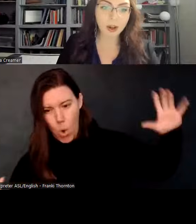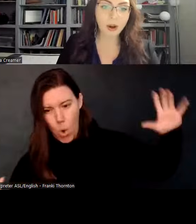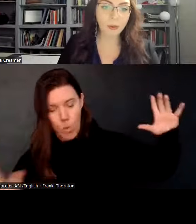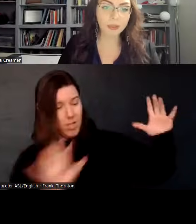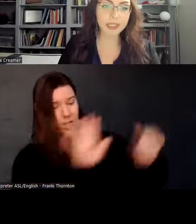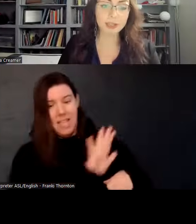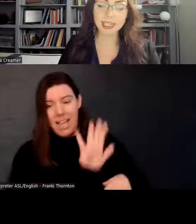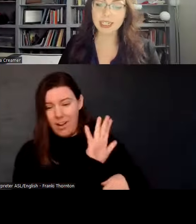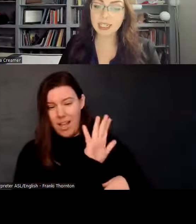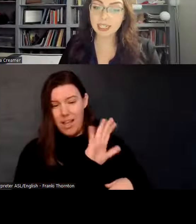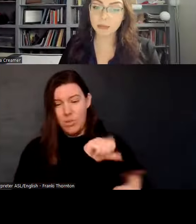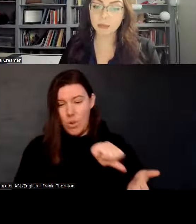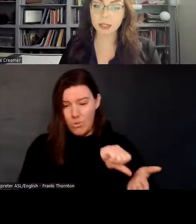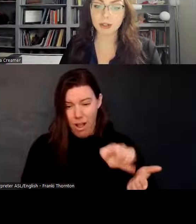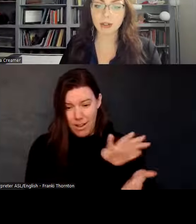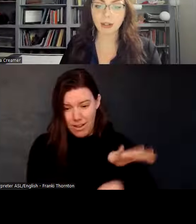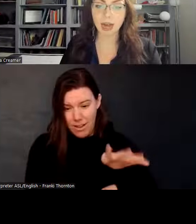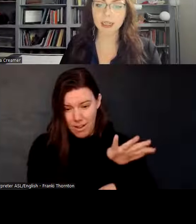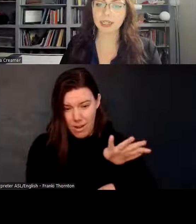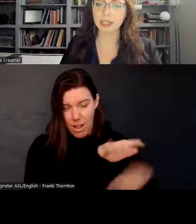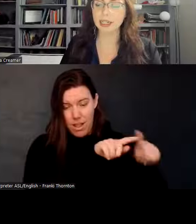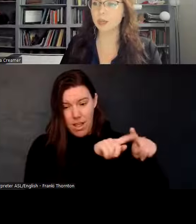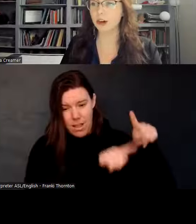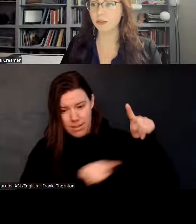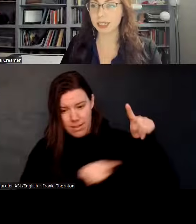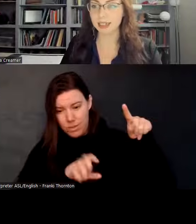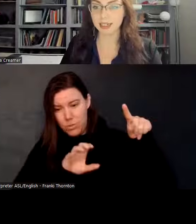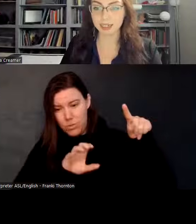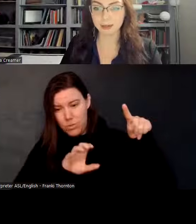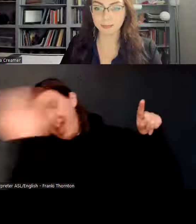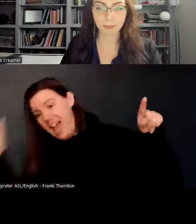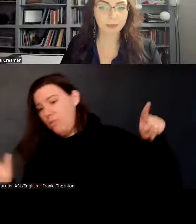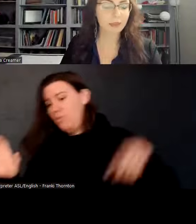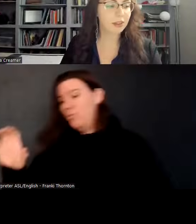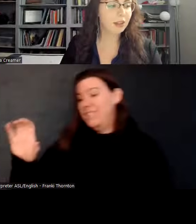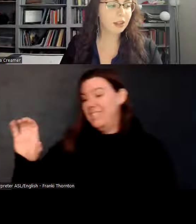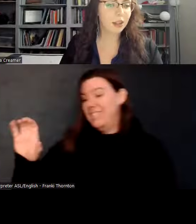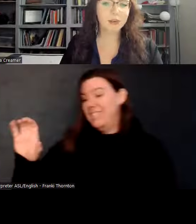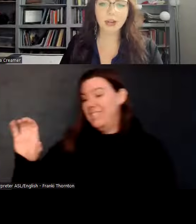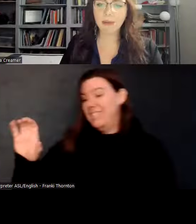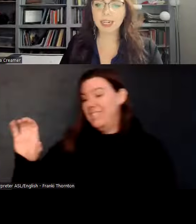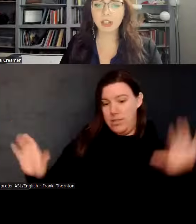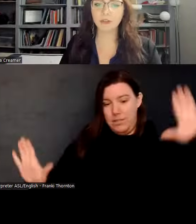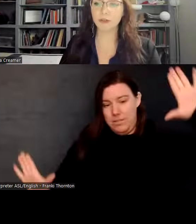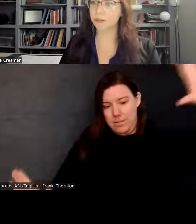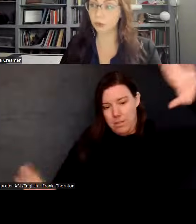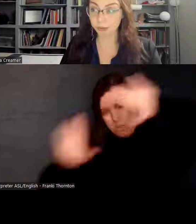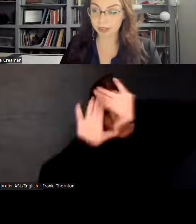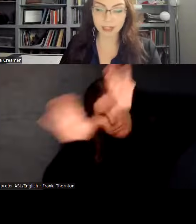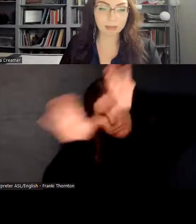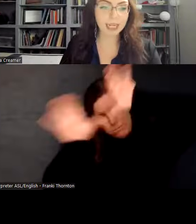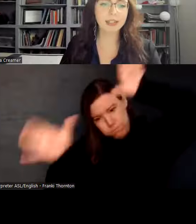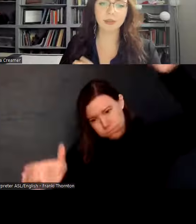west, only really ceasing with imperial collapse in 612 BCE. Through a combination of